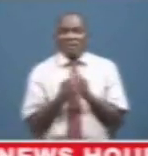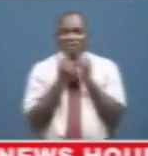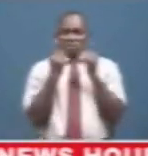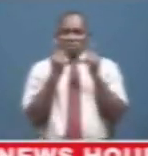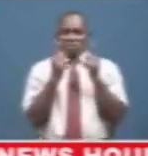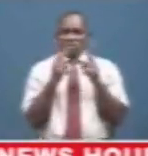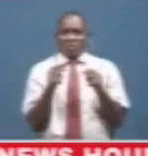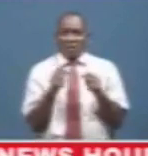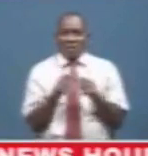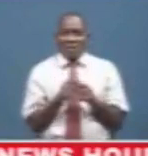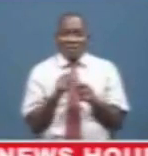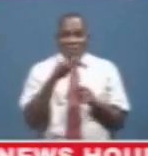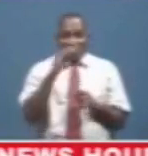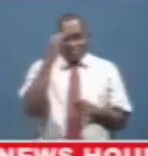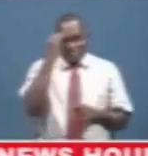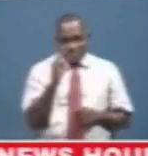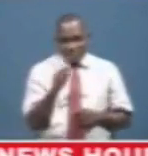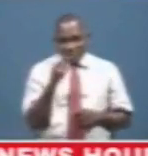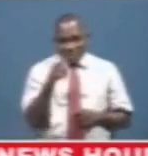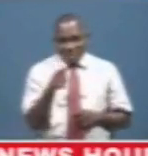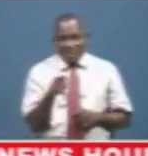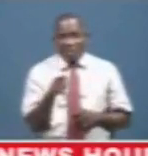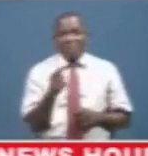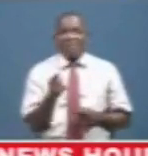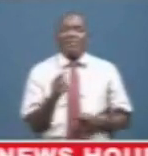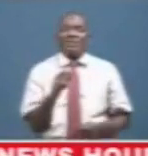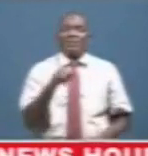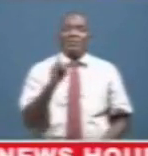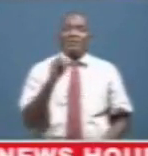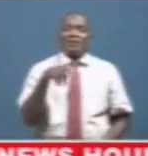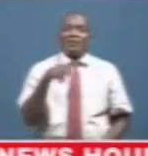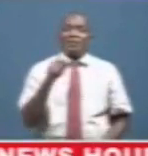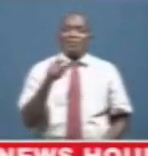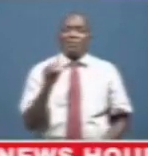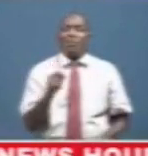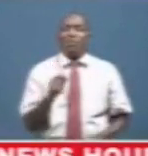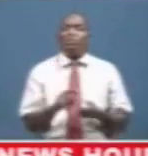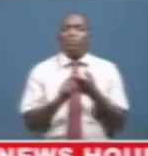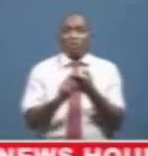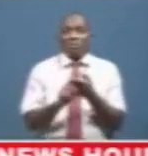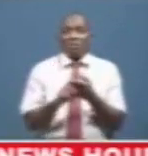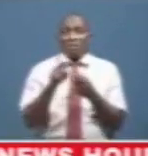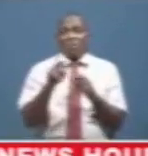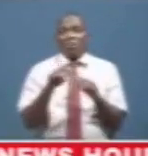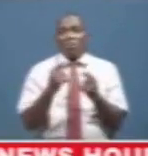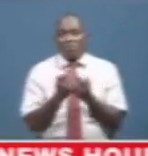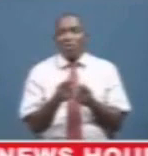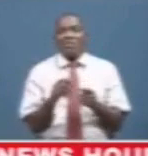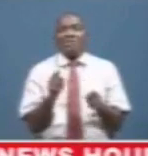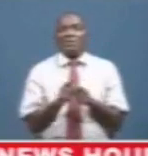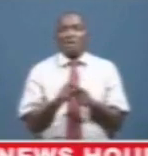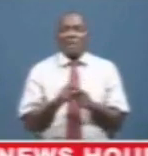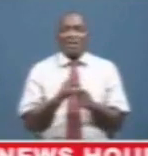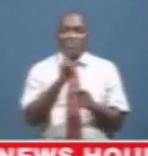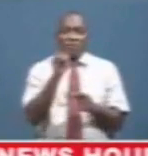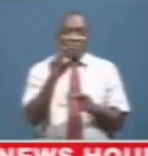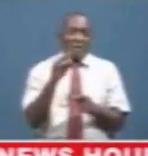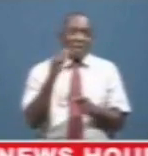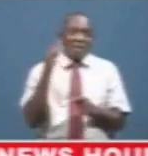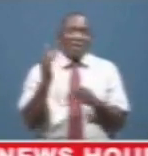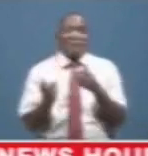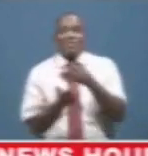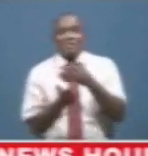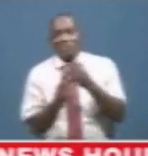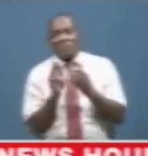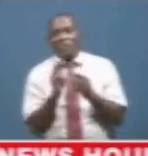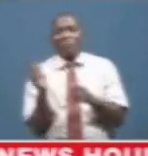efforts, the sector minister, Mr. Samuel Jinapo, committed to partner UMaT to tap into their expertise to win the fight